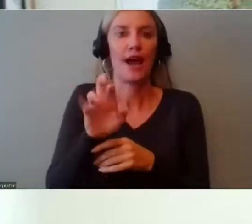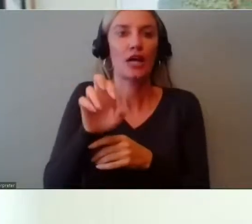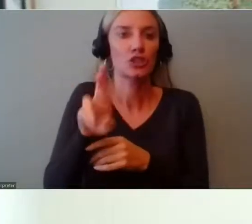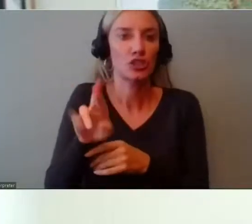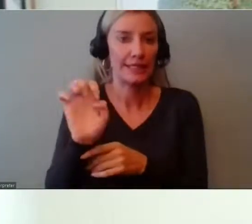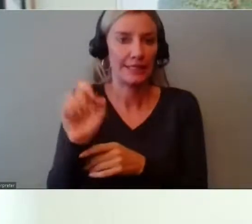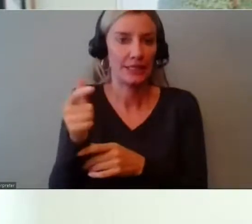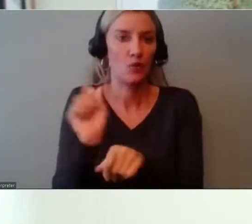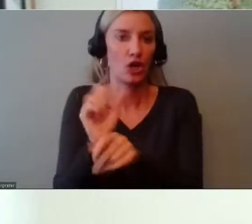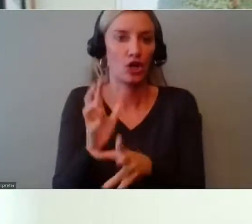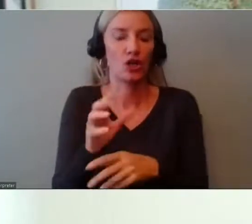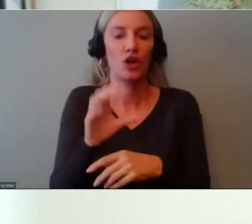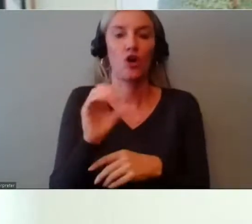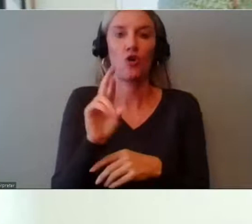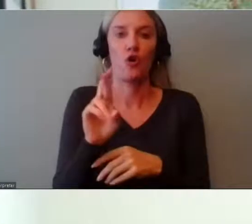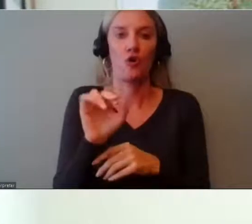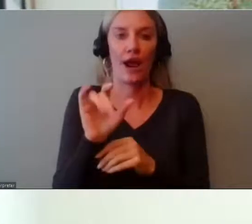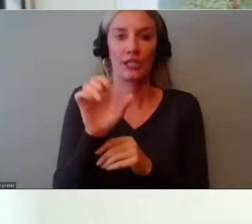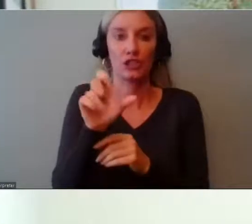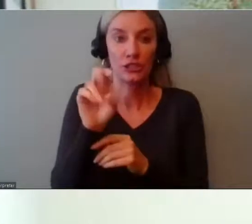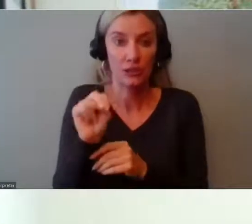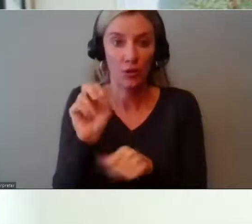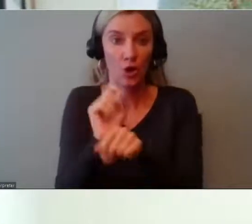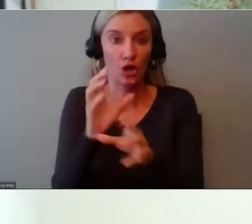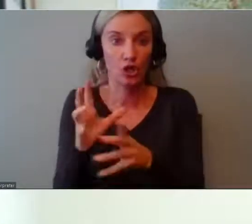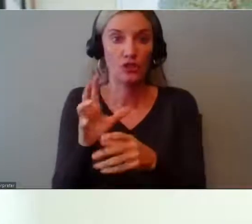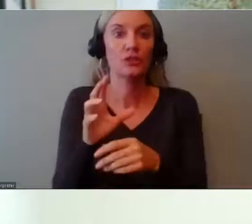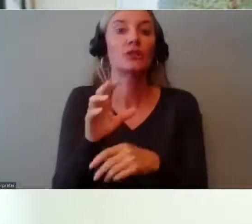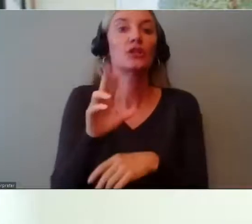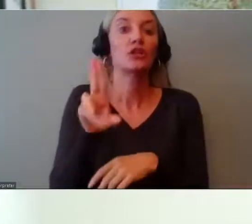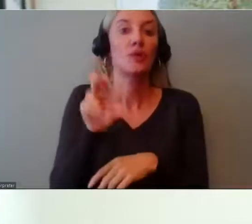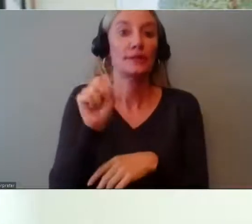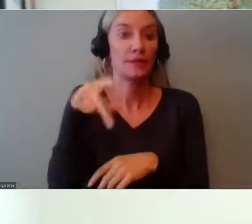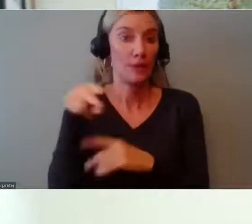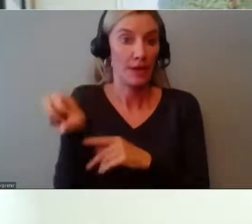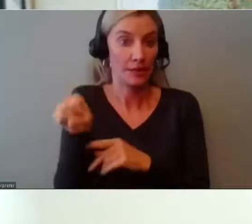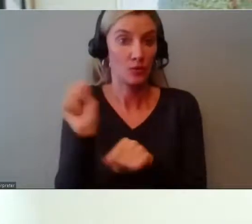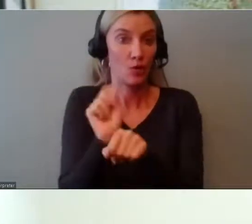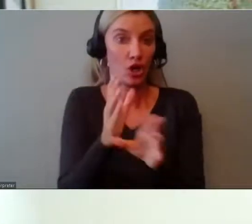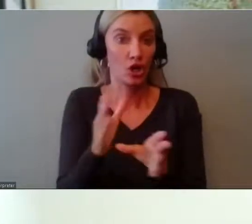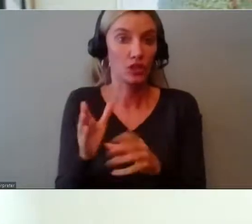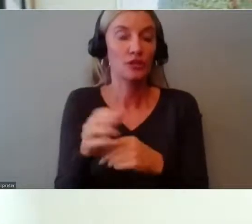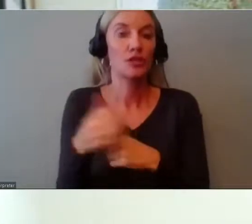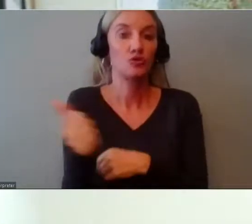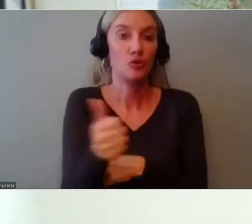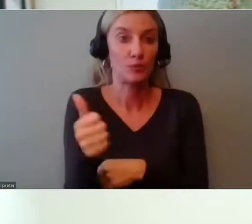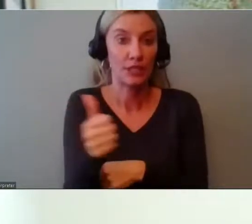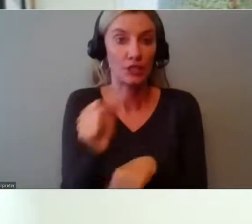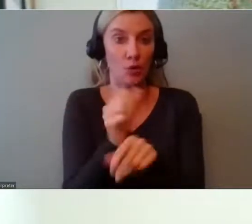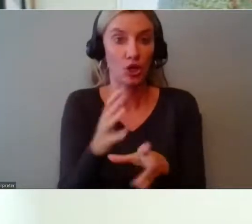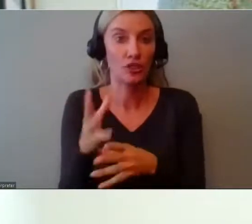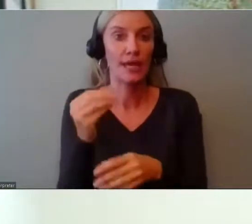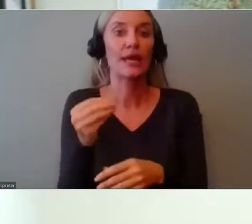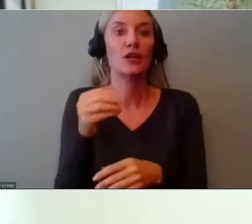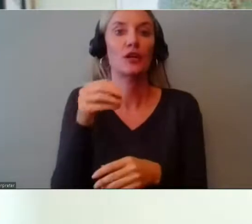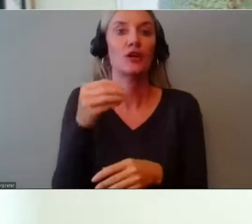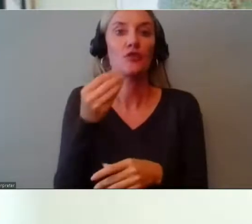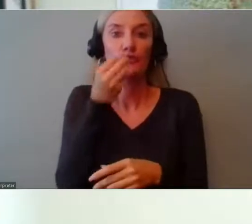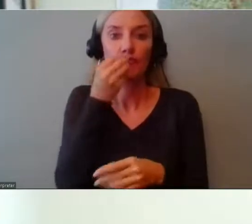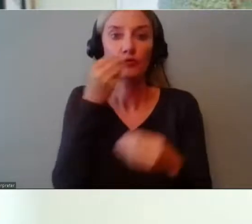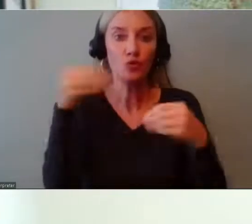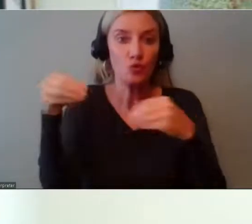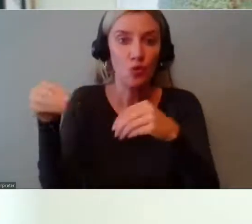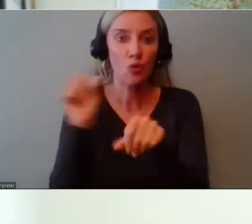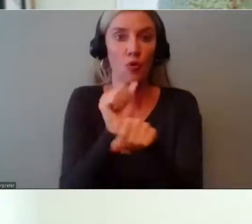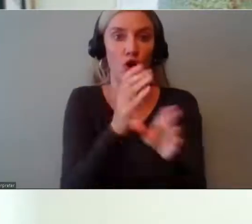workers, U.S. Postal Service, public transit workers, and grocery store workers. So those are